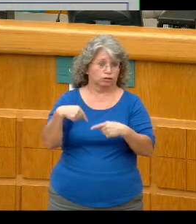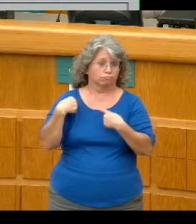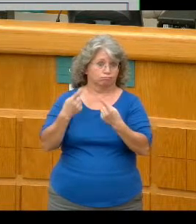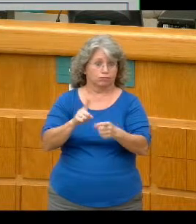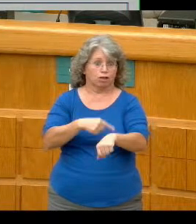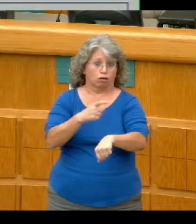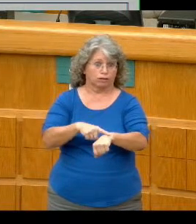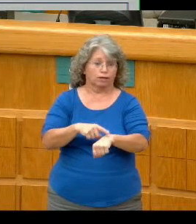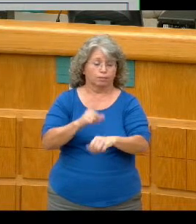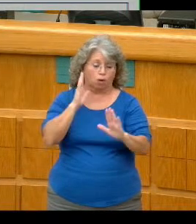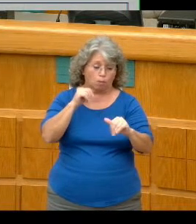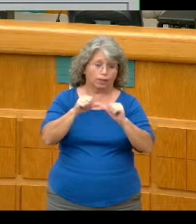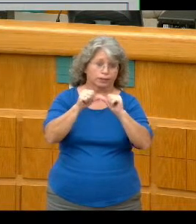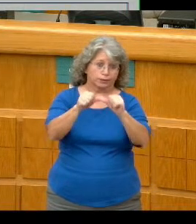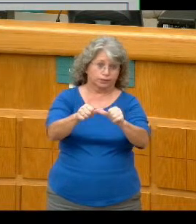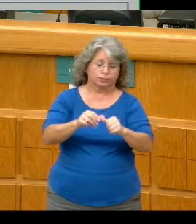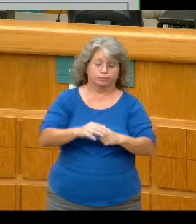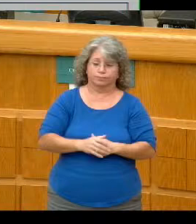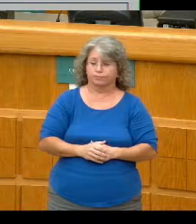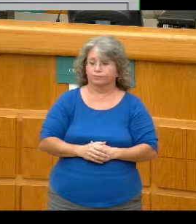so hopefully this continues.